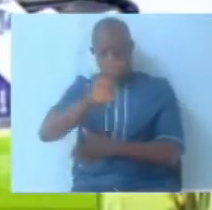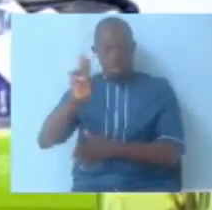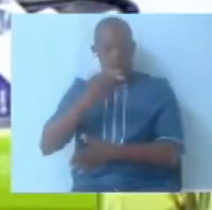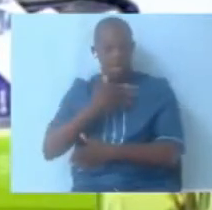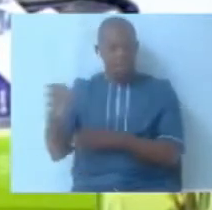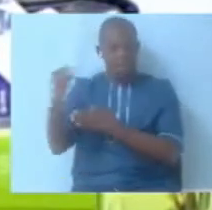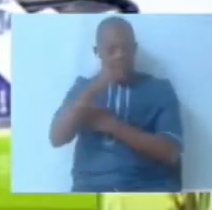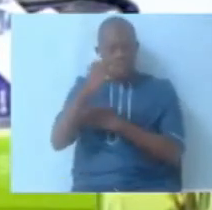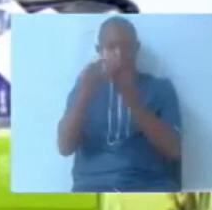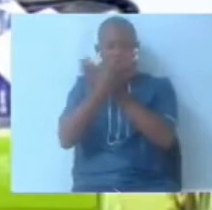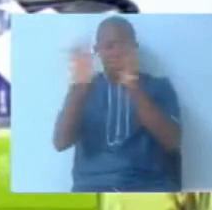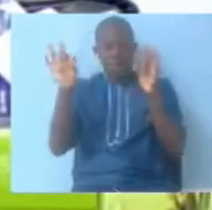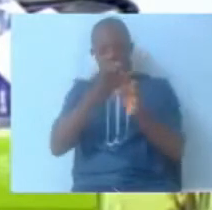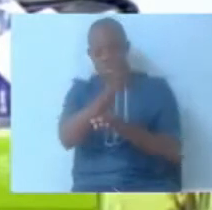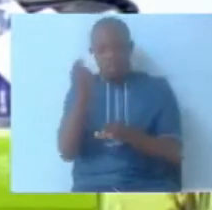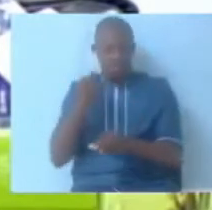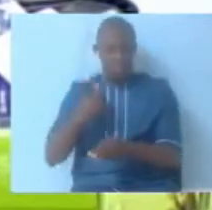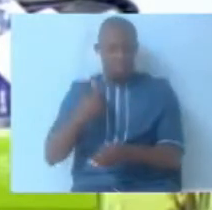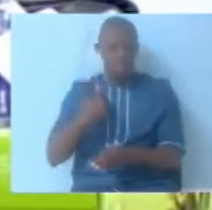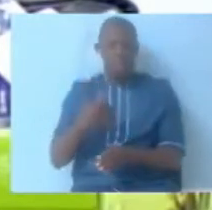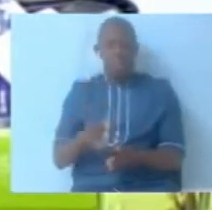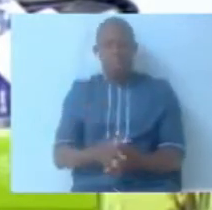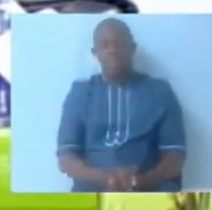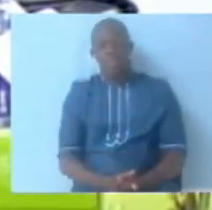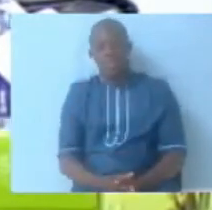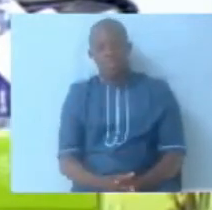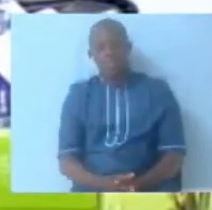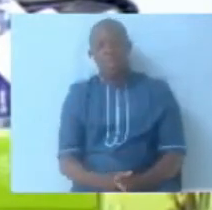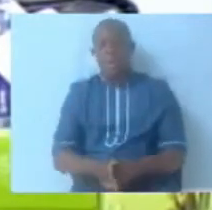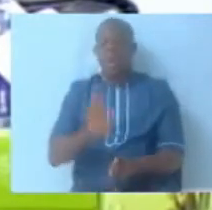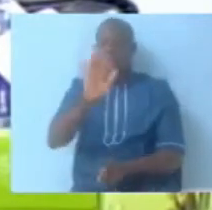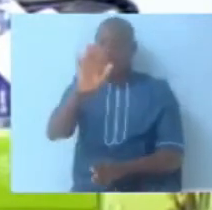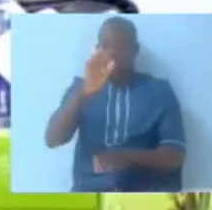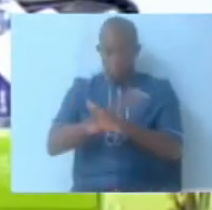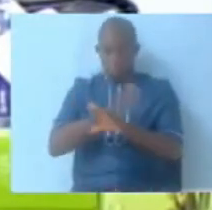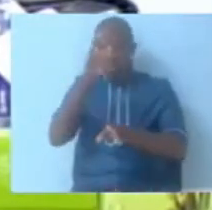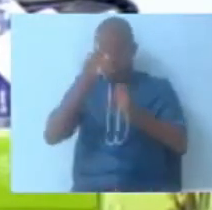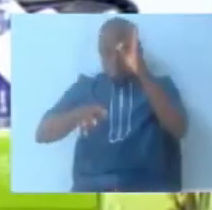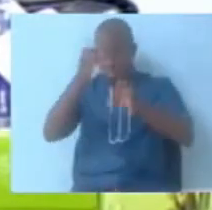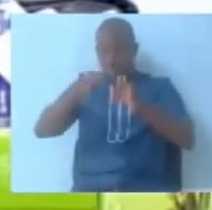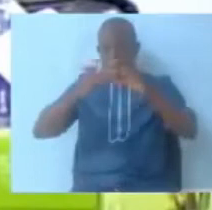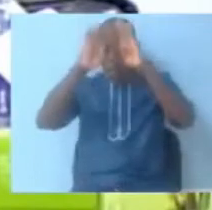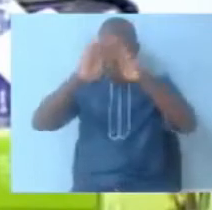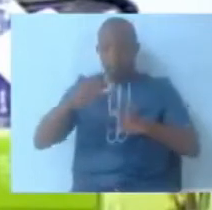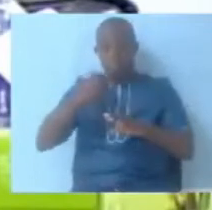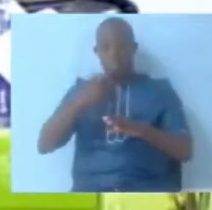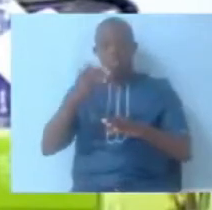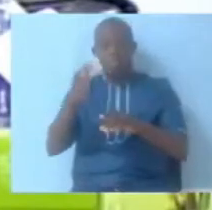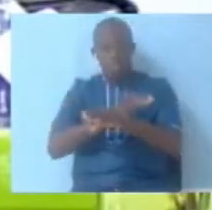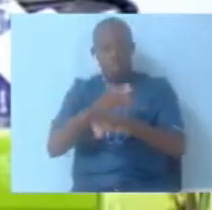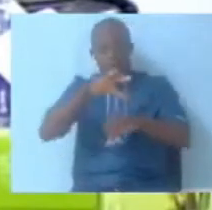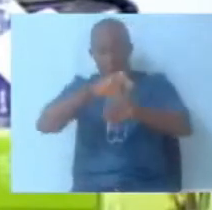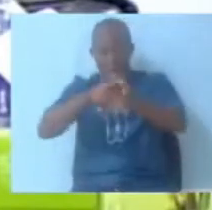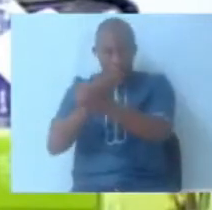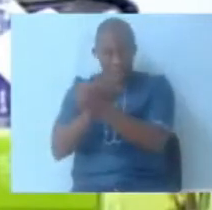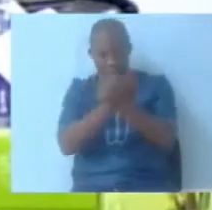kafoko sembe tentela otumo purkebula. In later cases, people were arrested under the same law